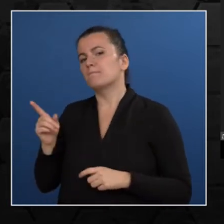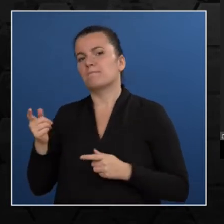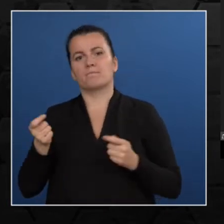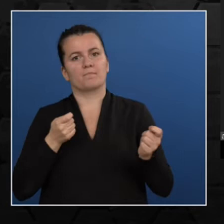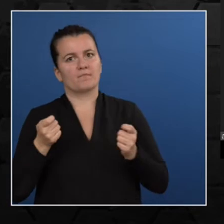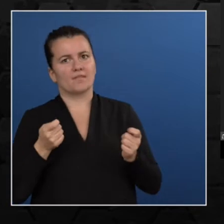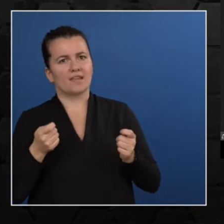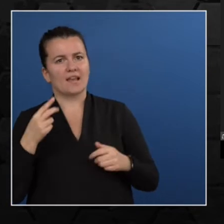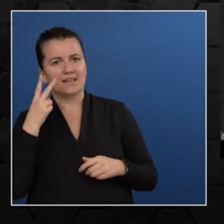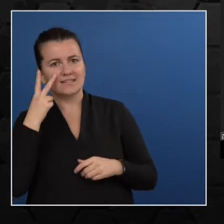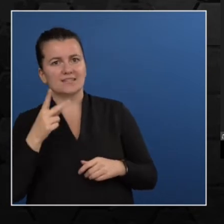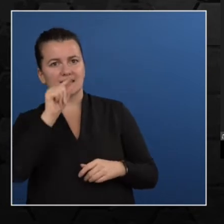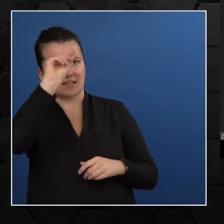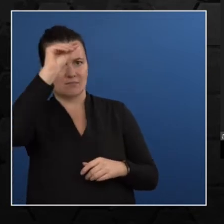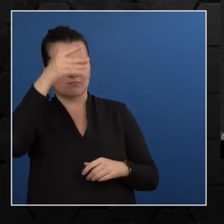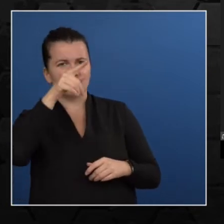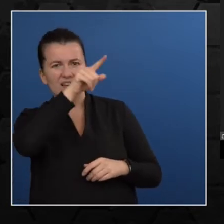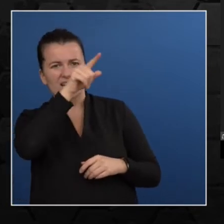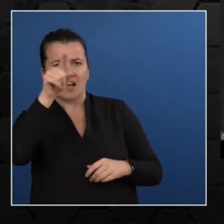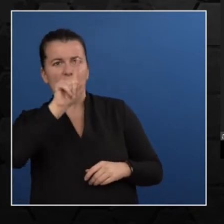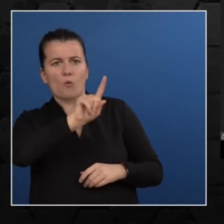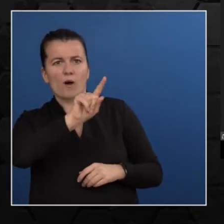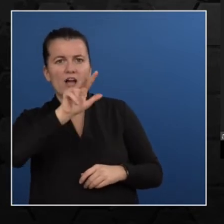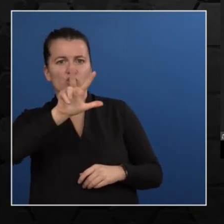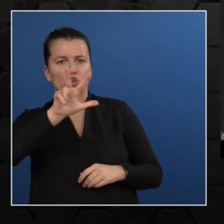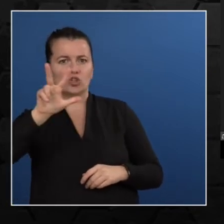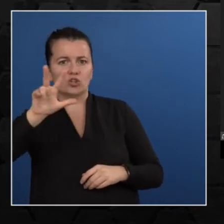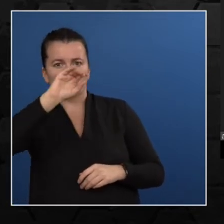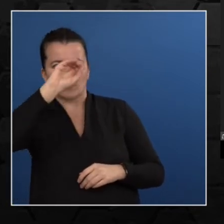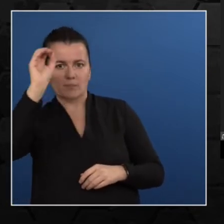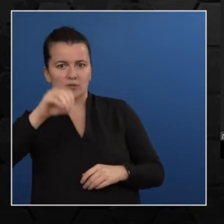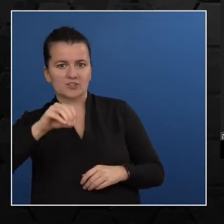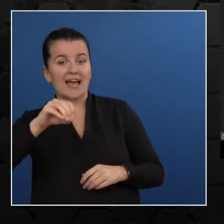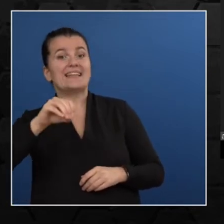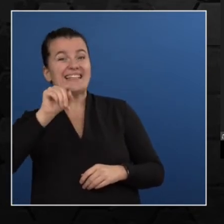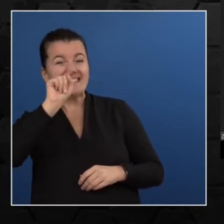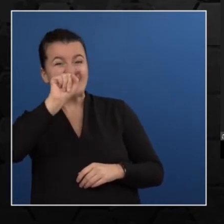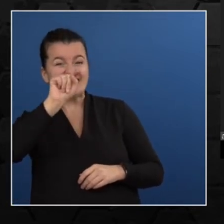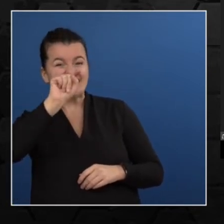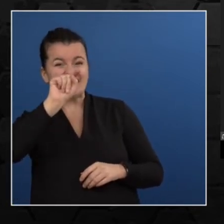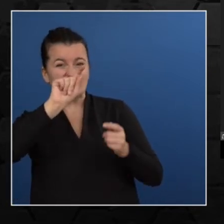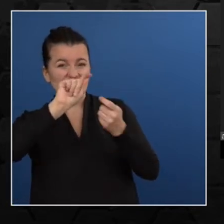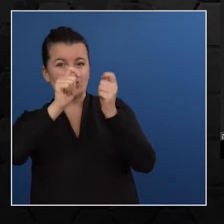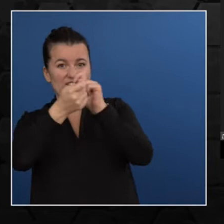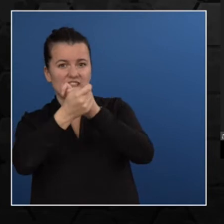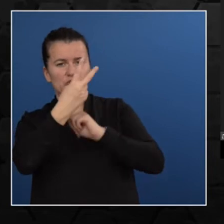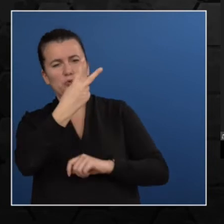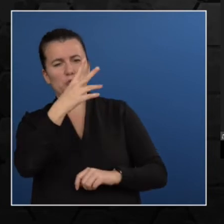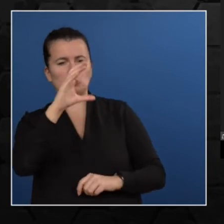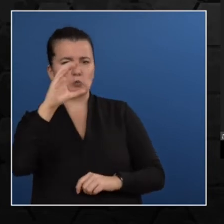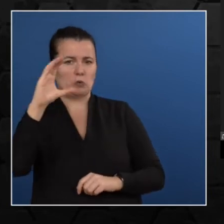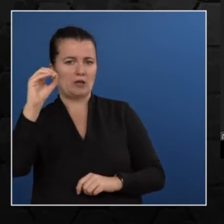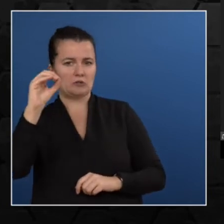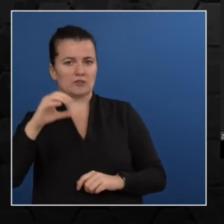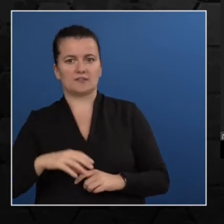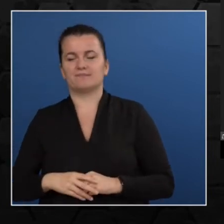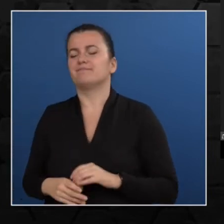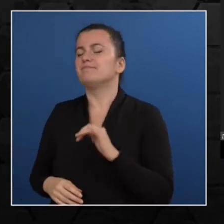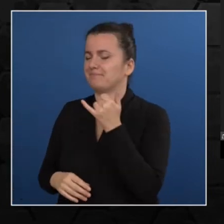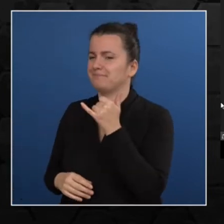133%, maybe inside Visual Studio. Yeah, yes, you can make it like 200. Okay. Maybe a little